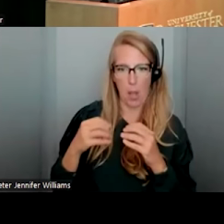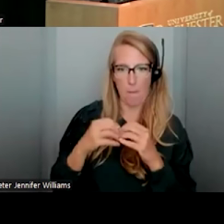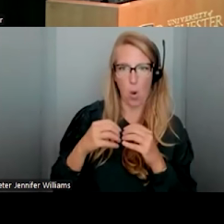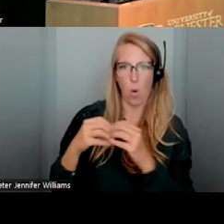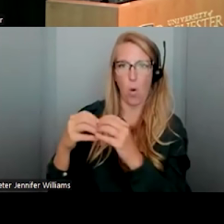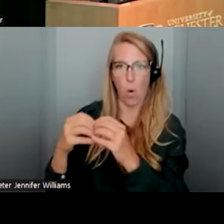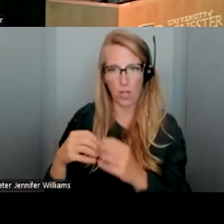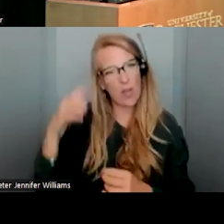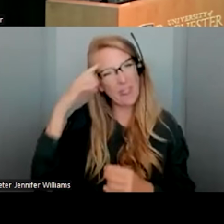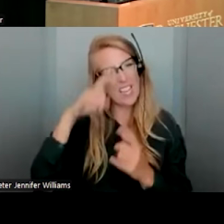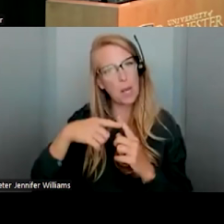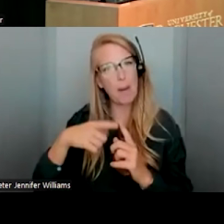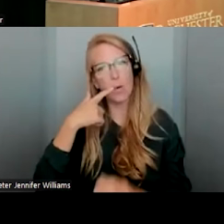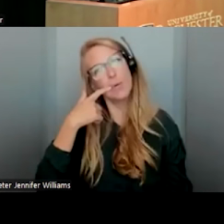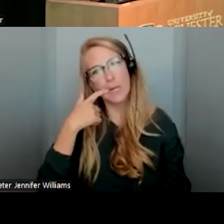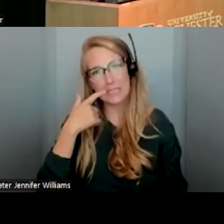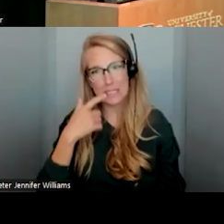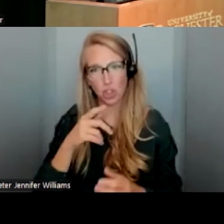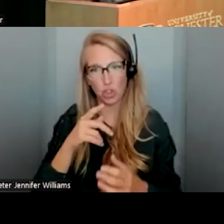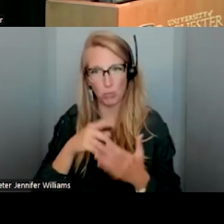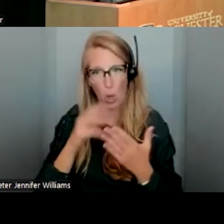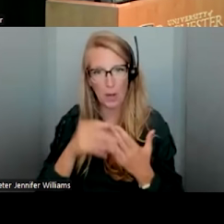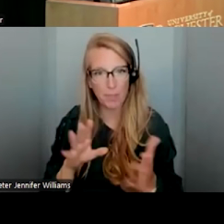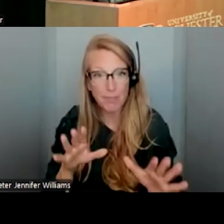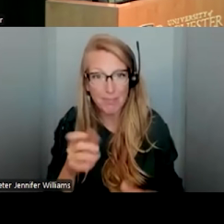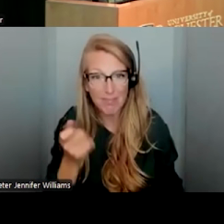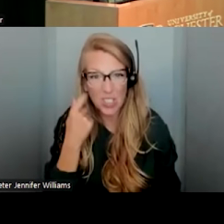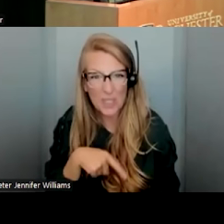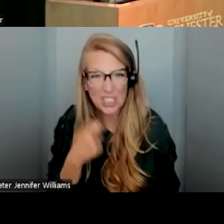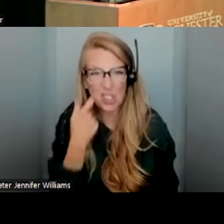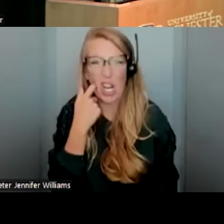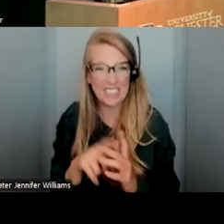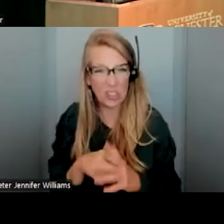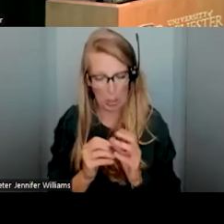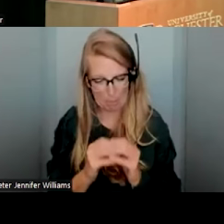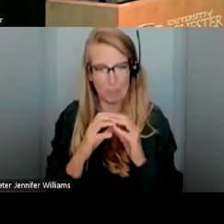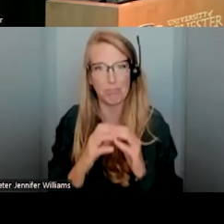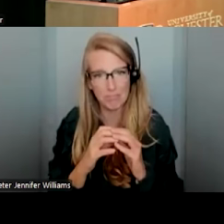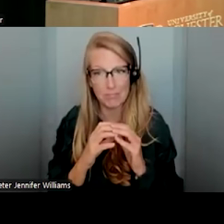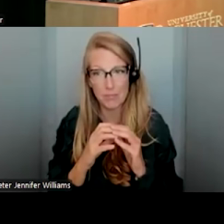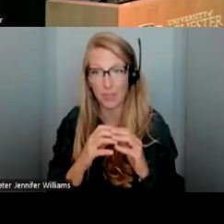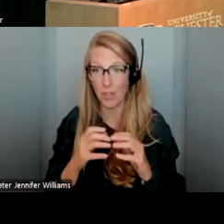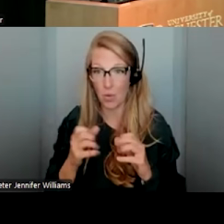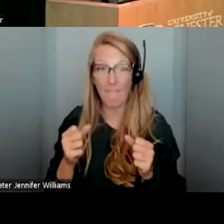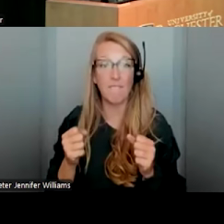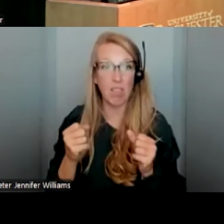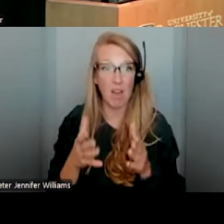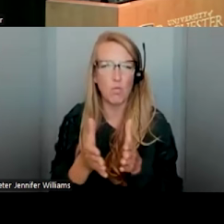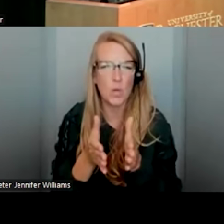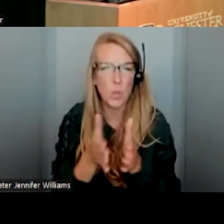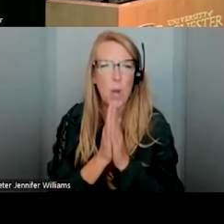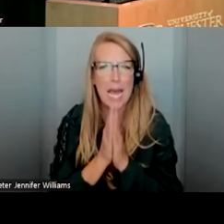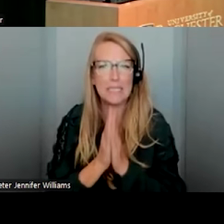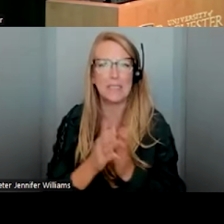addiction program is done, despite the fact that we just started the divisions. We're getting a lot of requests from the community to help out